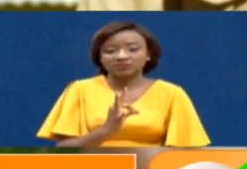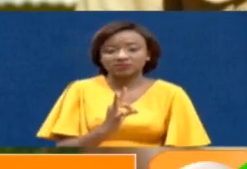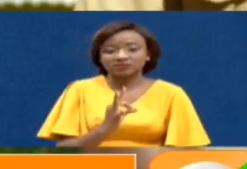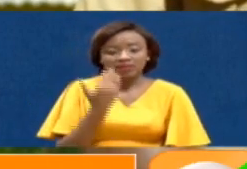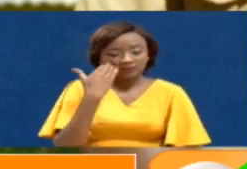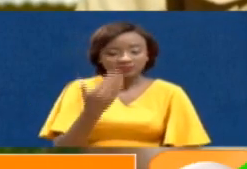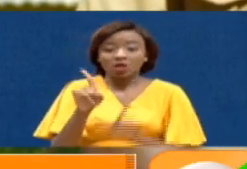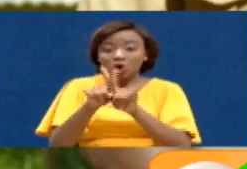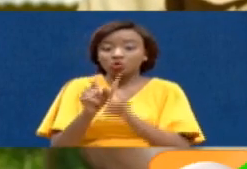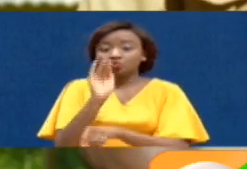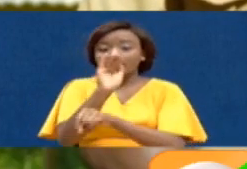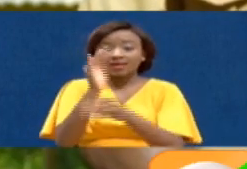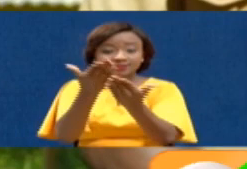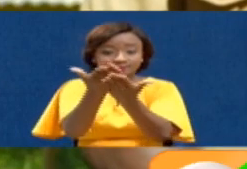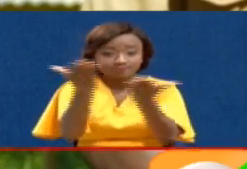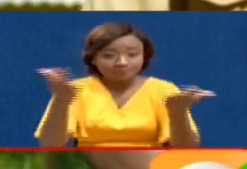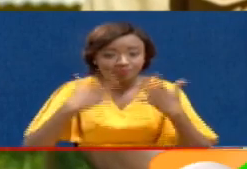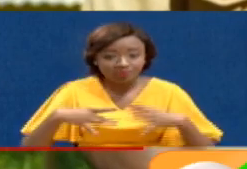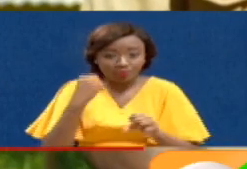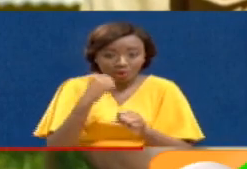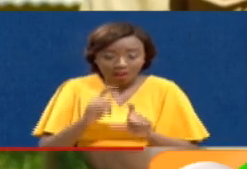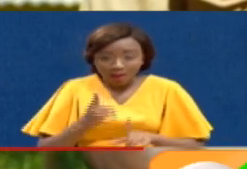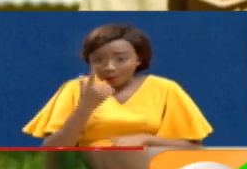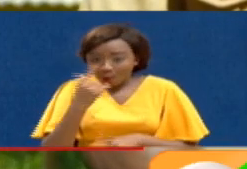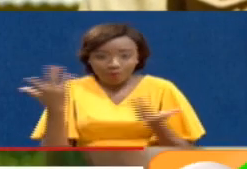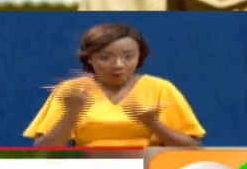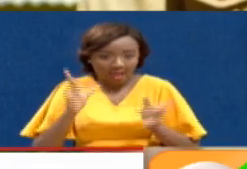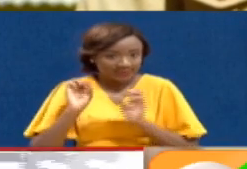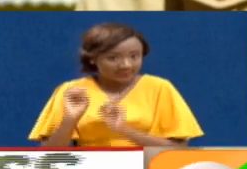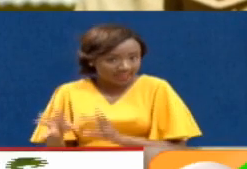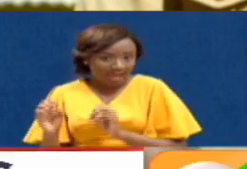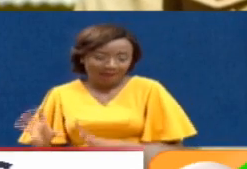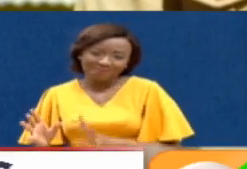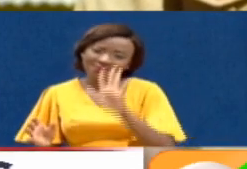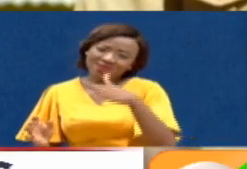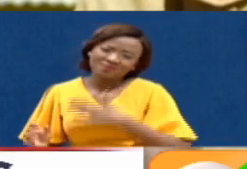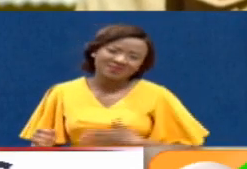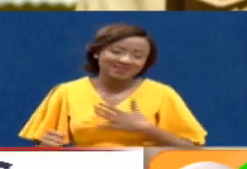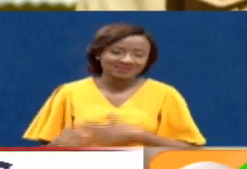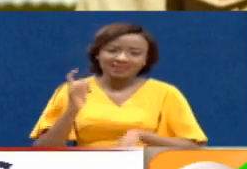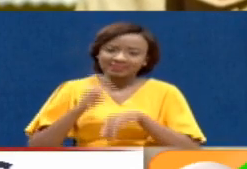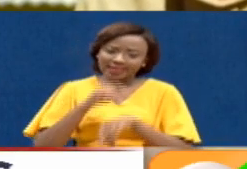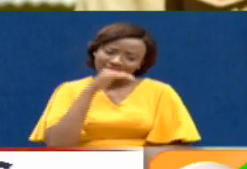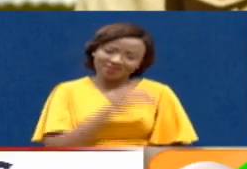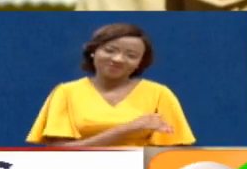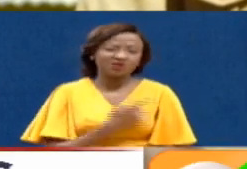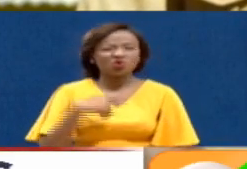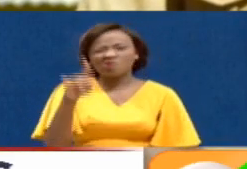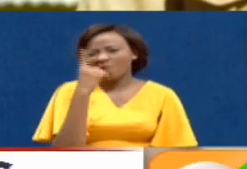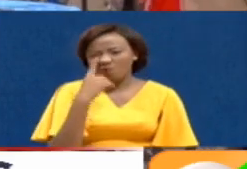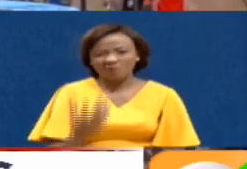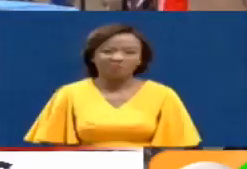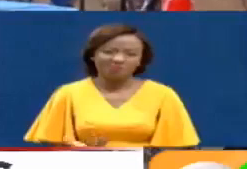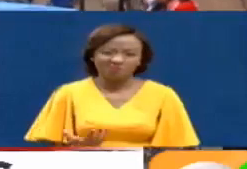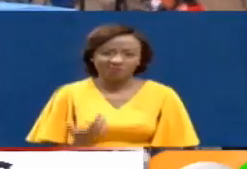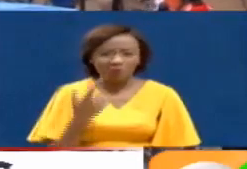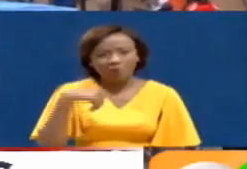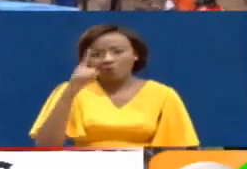We are appealing also to those in the informal settlements. Tafadhali tukifika jioni, tuende tu